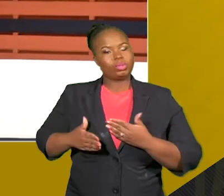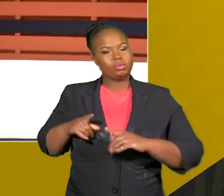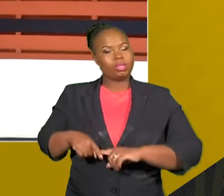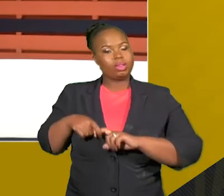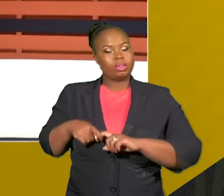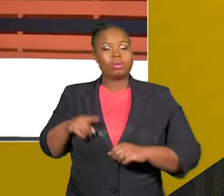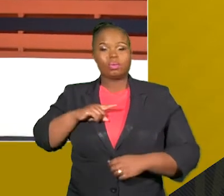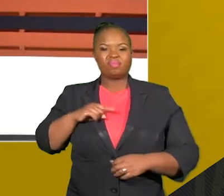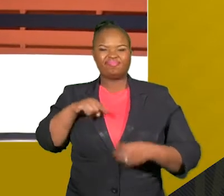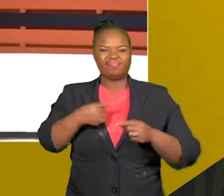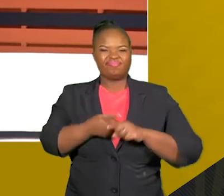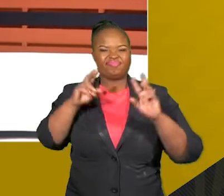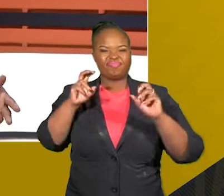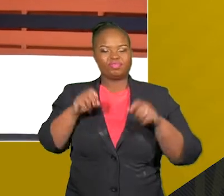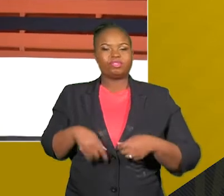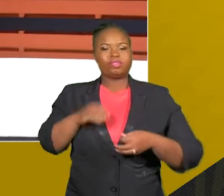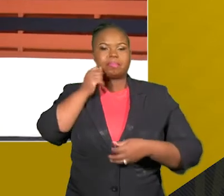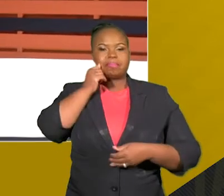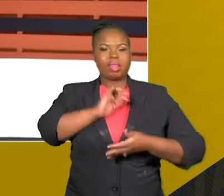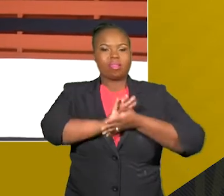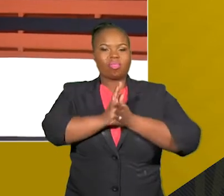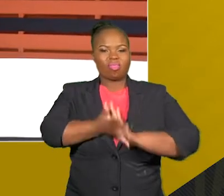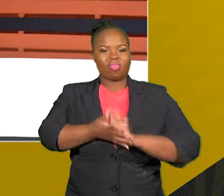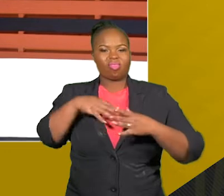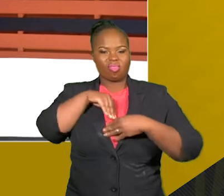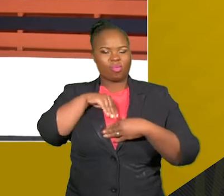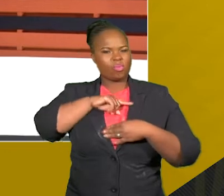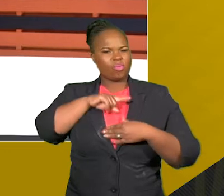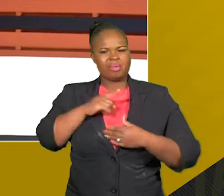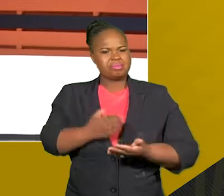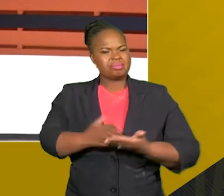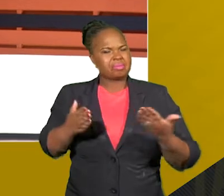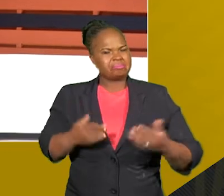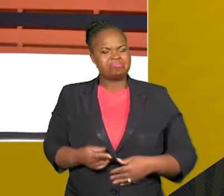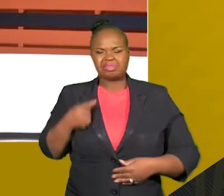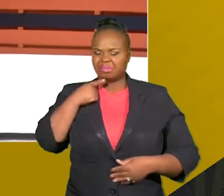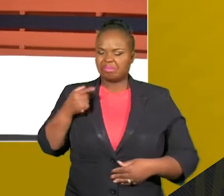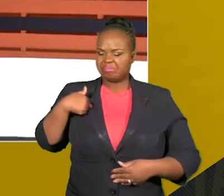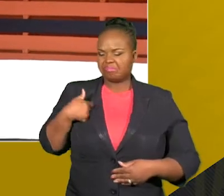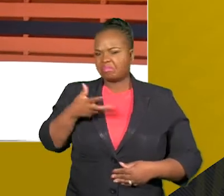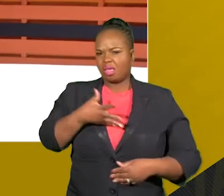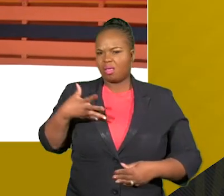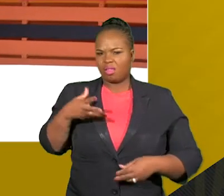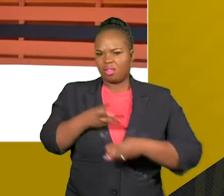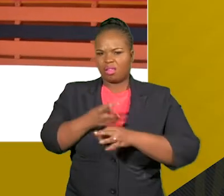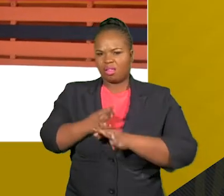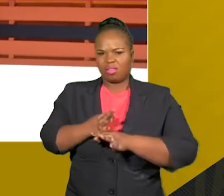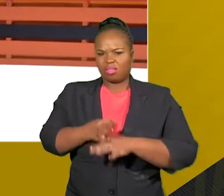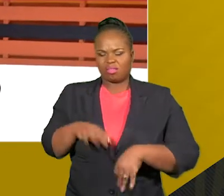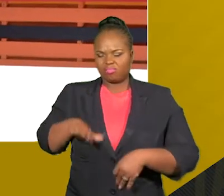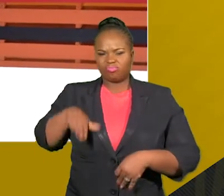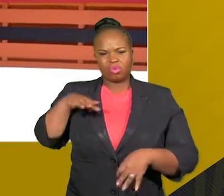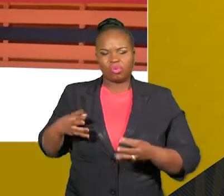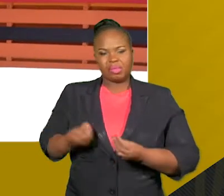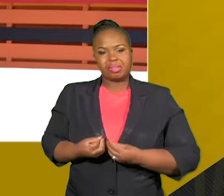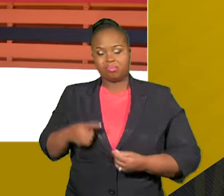Uzokhumbula kahle, we're talking about broken men and ziningi into ezavelayo. Some of them babasitshela ukuthi because angikhulanga nabazali bami, yiyo lento engenza ngigcine nginto